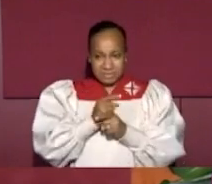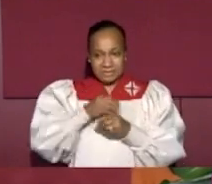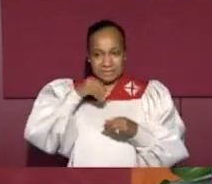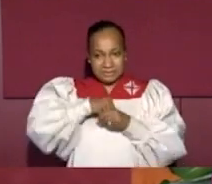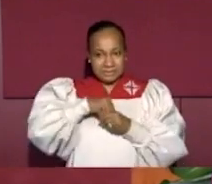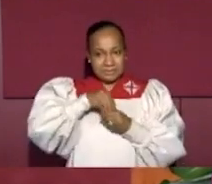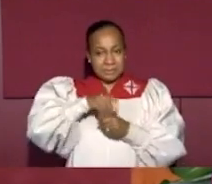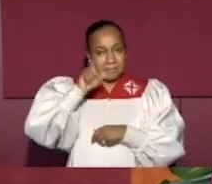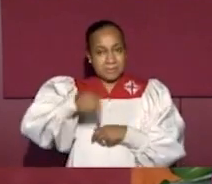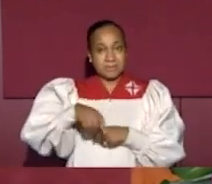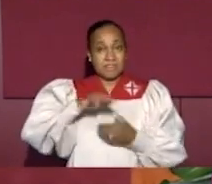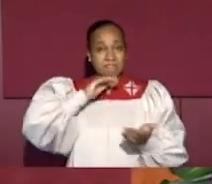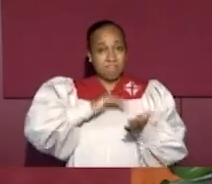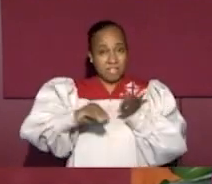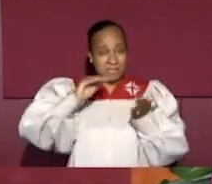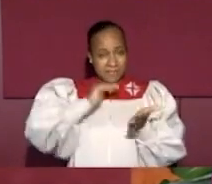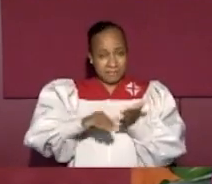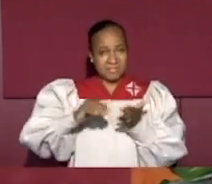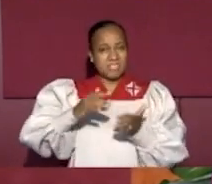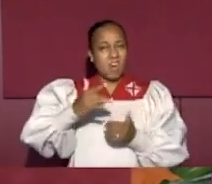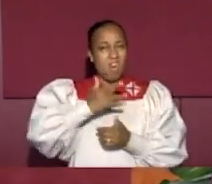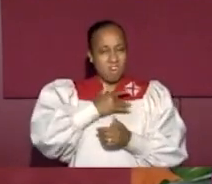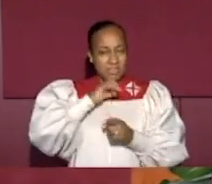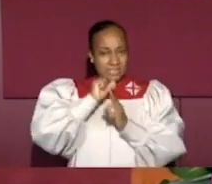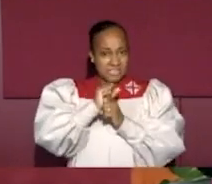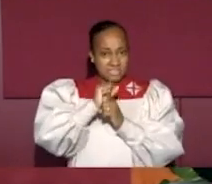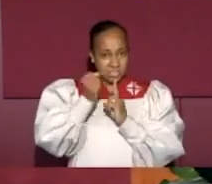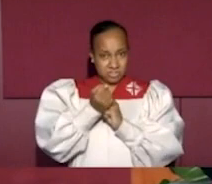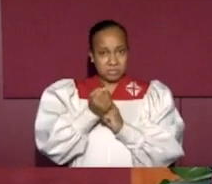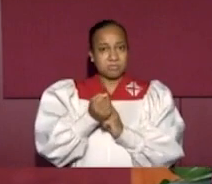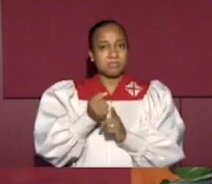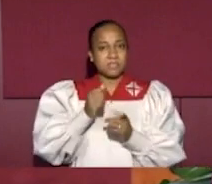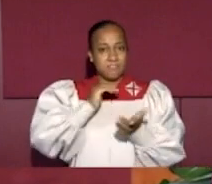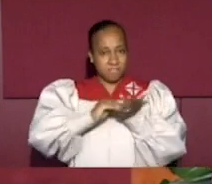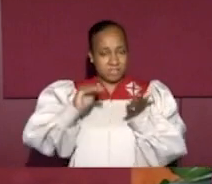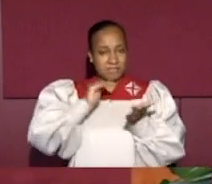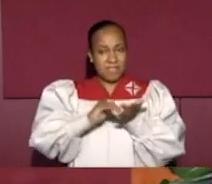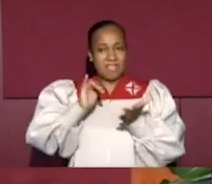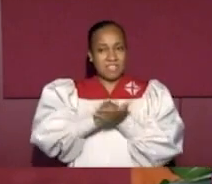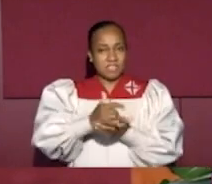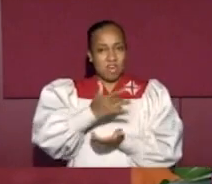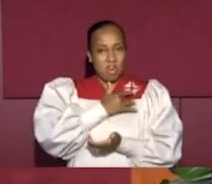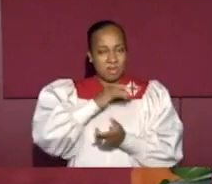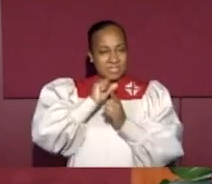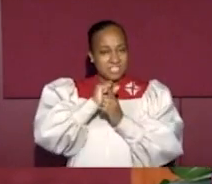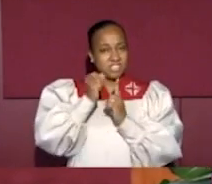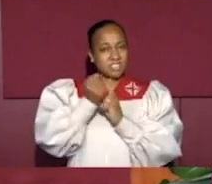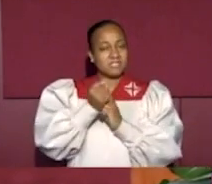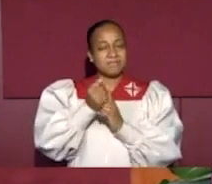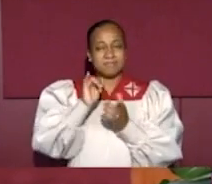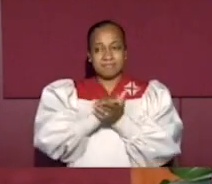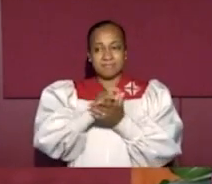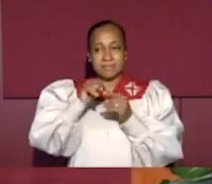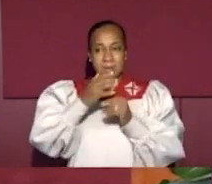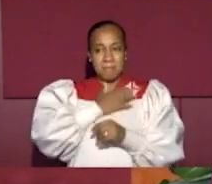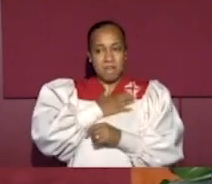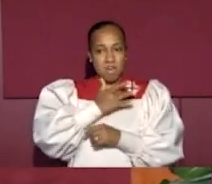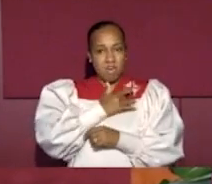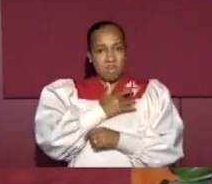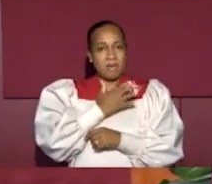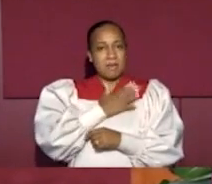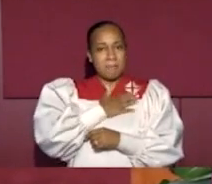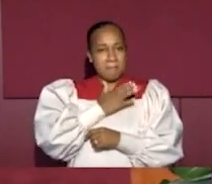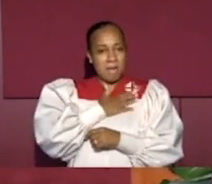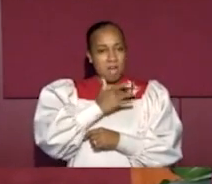inside. Forgiveness is a heart condition. Forgiveness is a heart condition. It's about my heart and